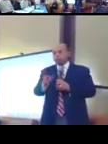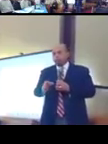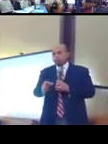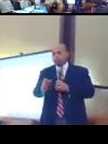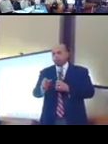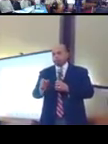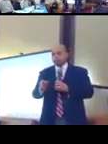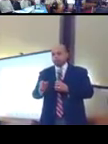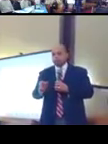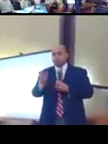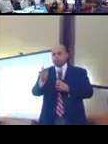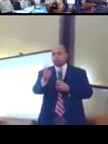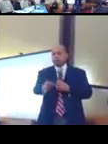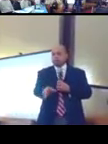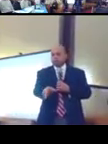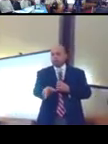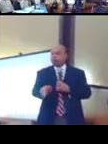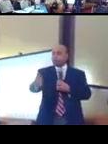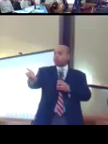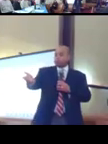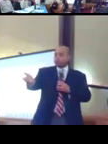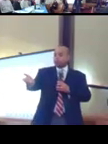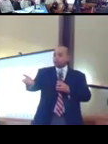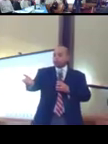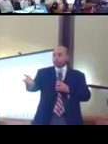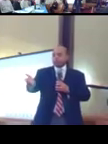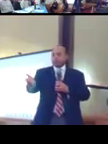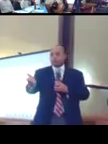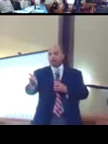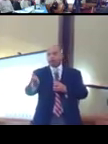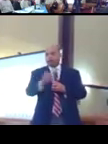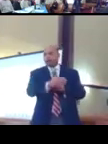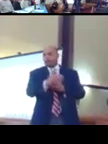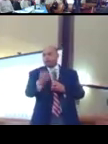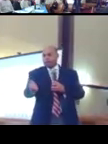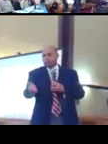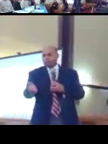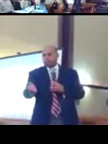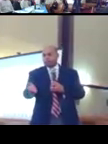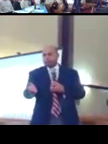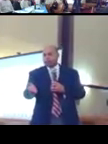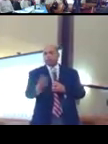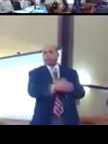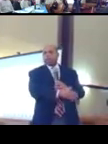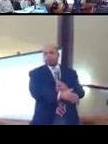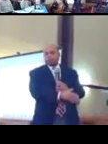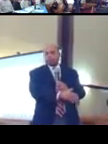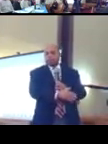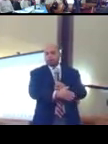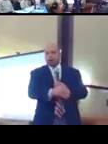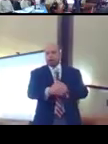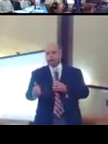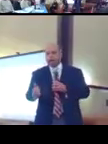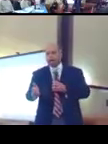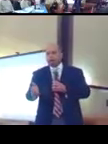collaborate more, or just say, hey, you have the Providence funding, which is a new source of funding for LRA property that did not exist.